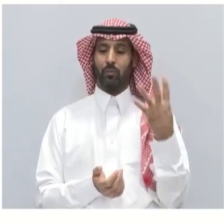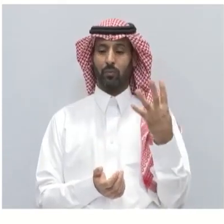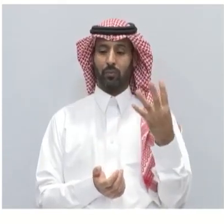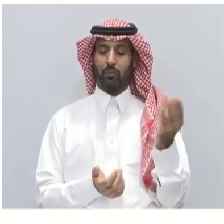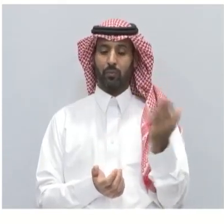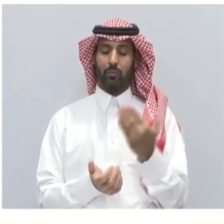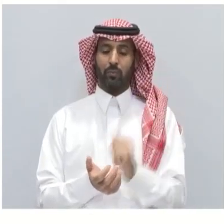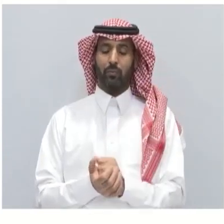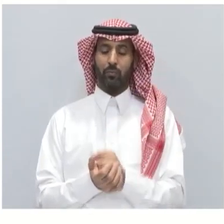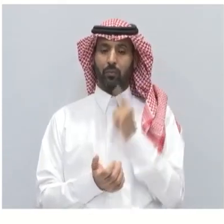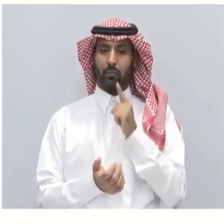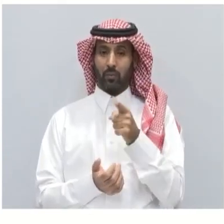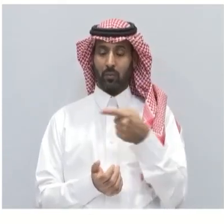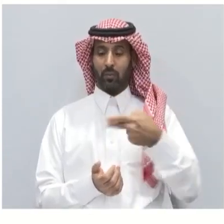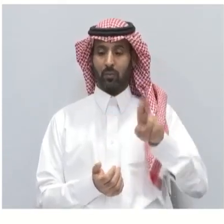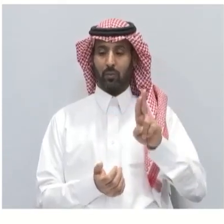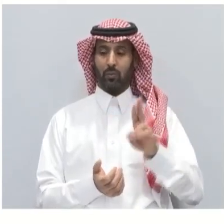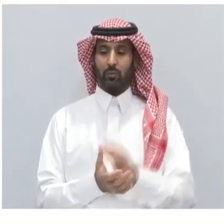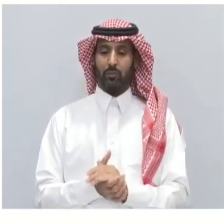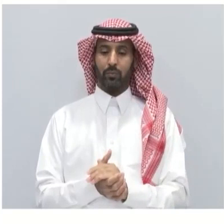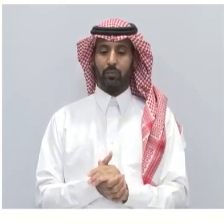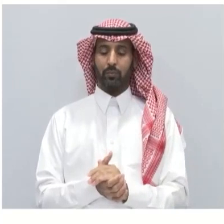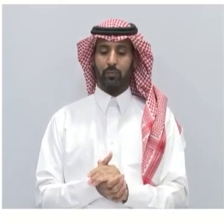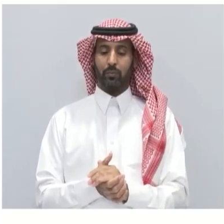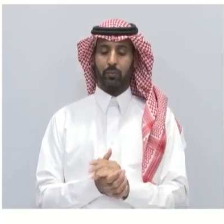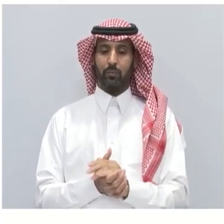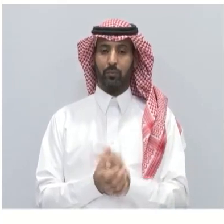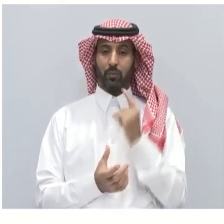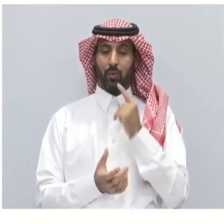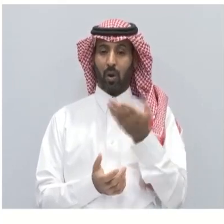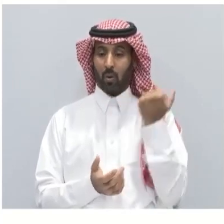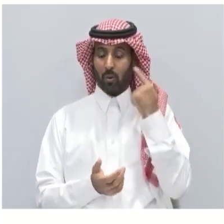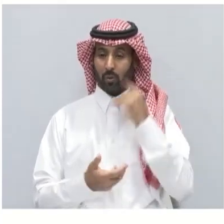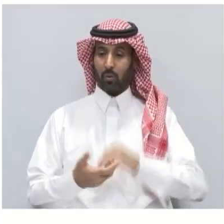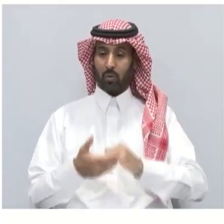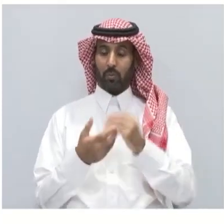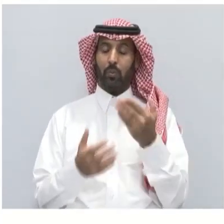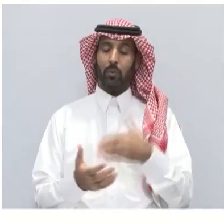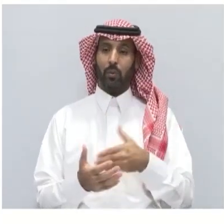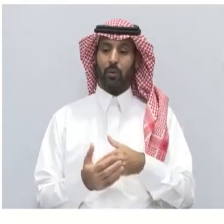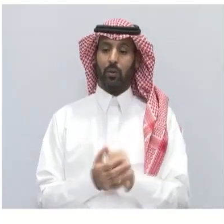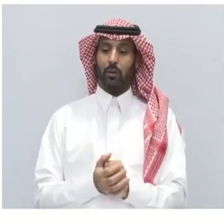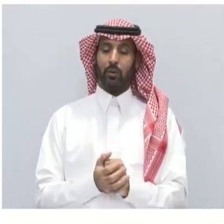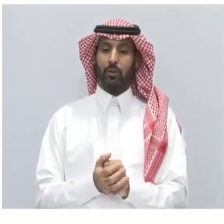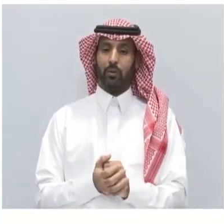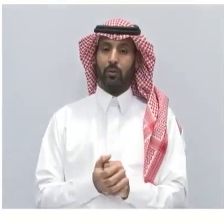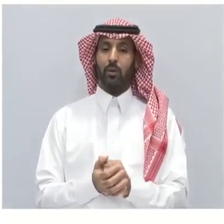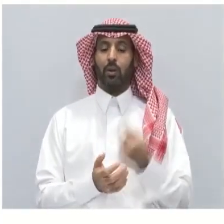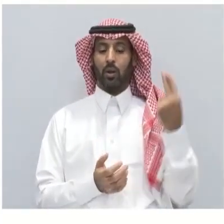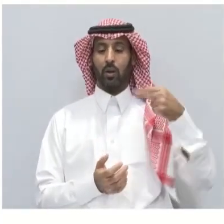same pronunciation as the letter U. You've helped me so many times. You've,